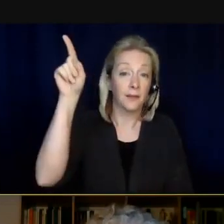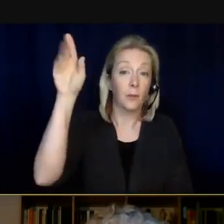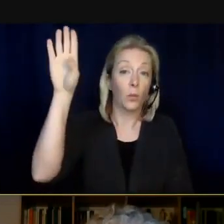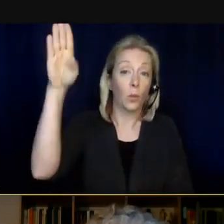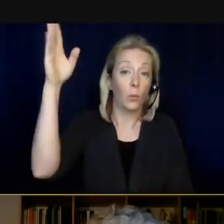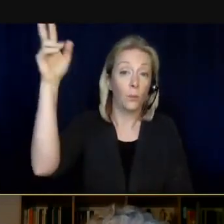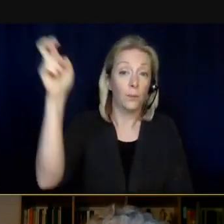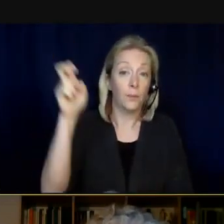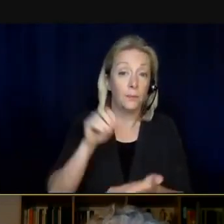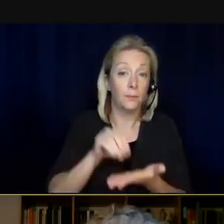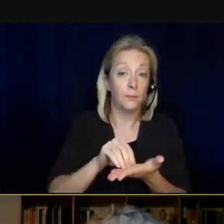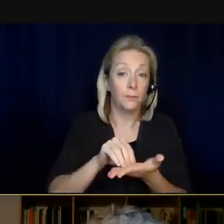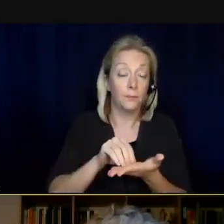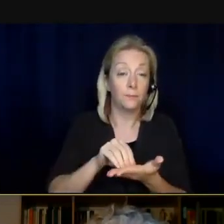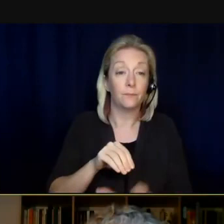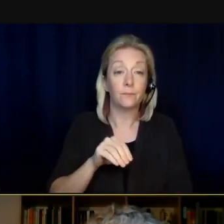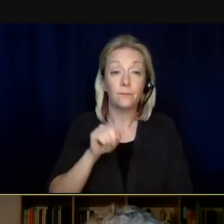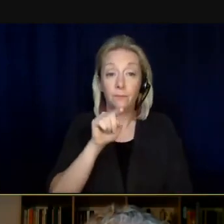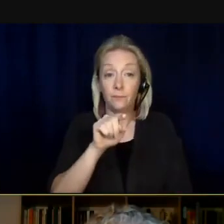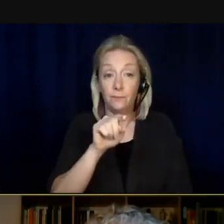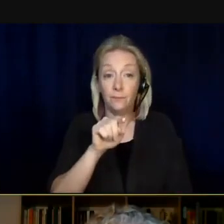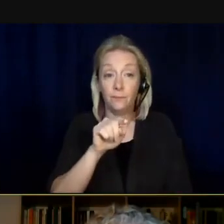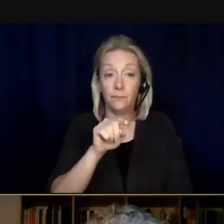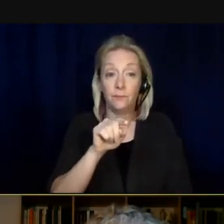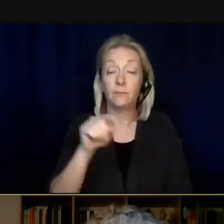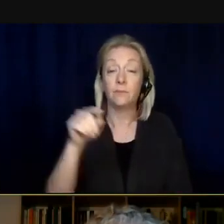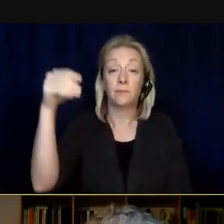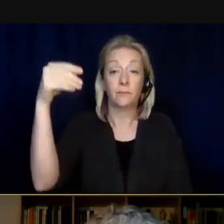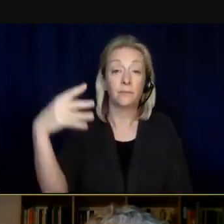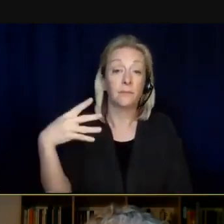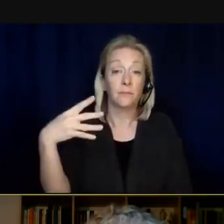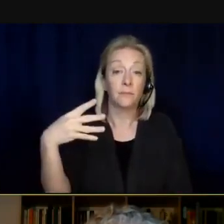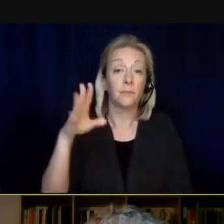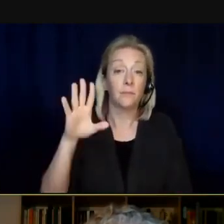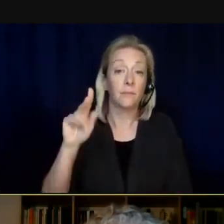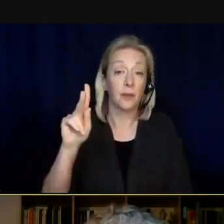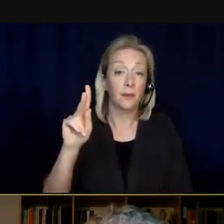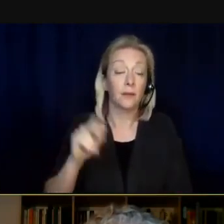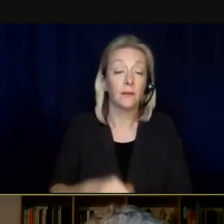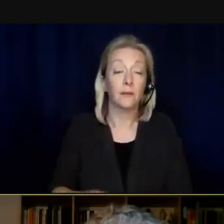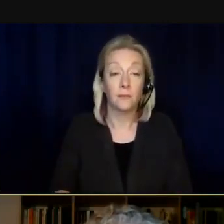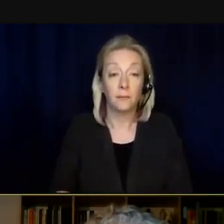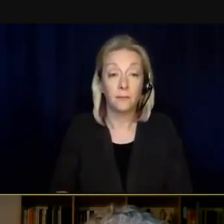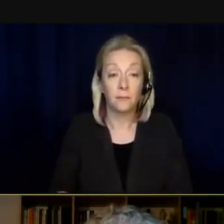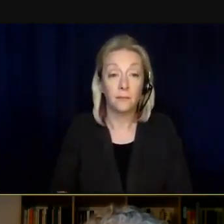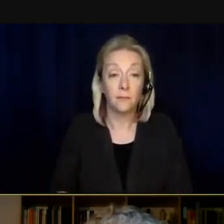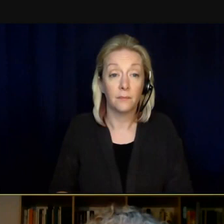you can do it right here. So you can click on here, and it'll take you to your bank.